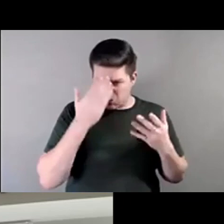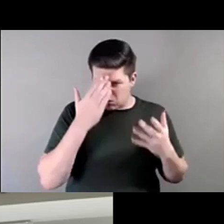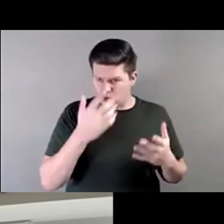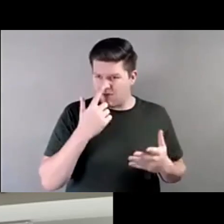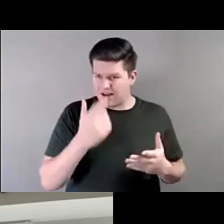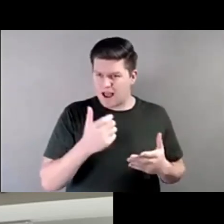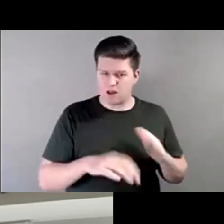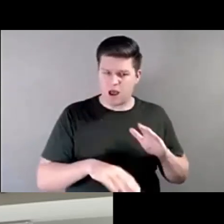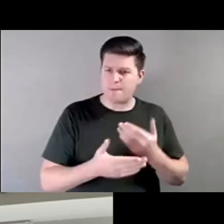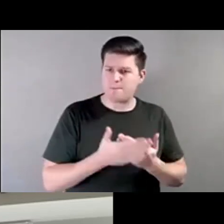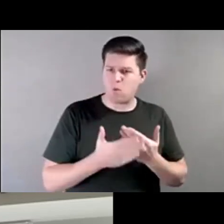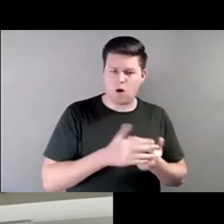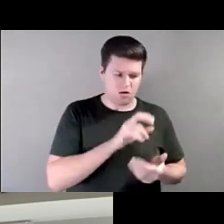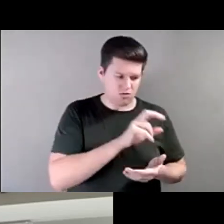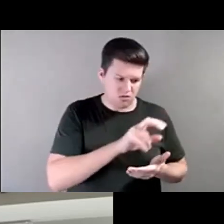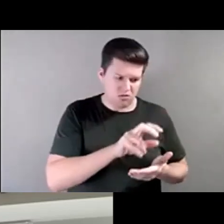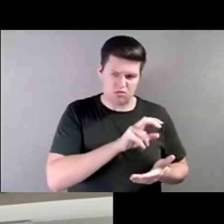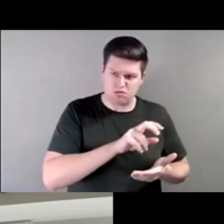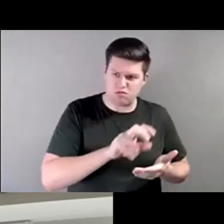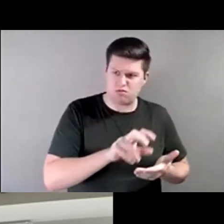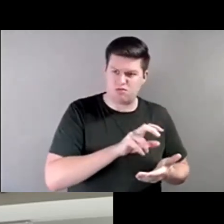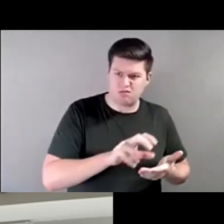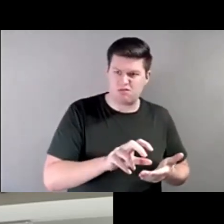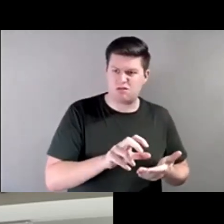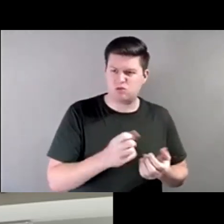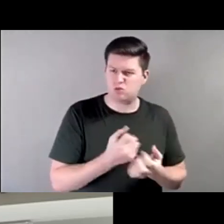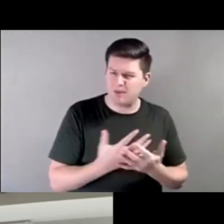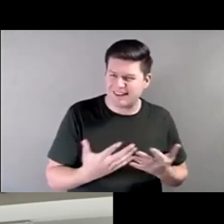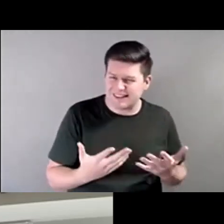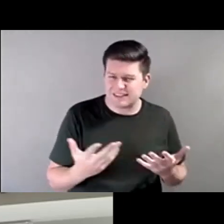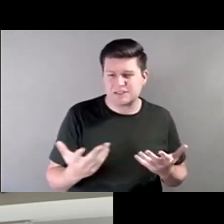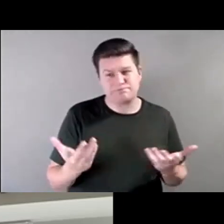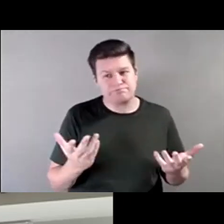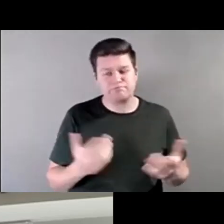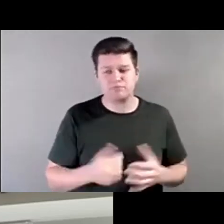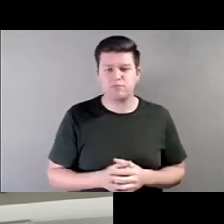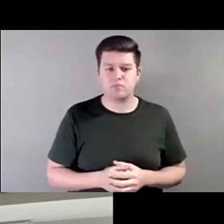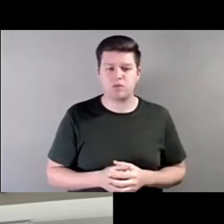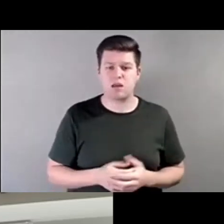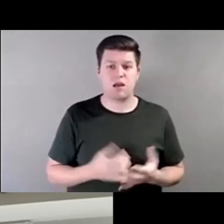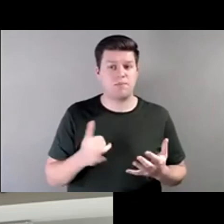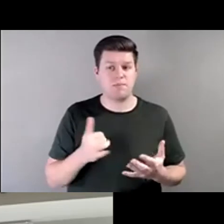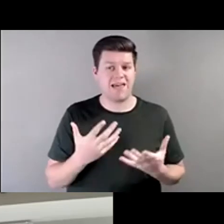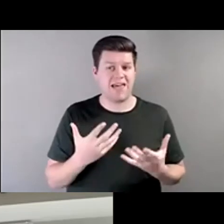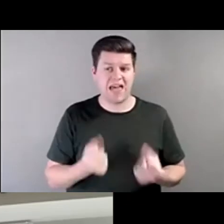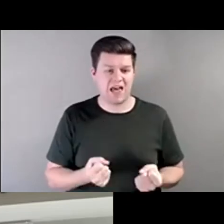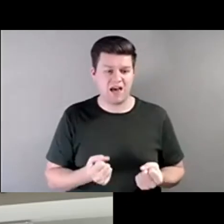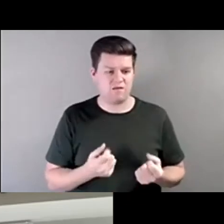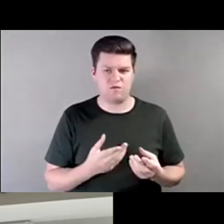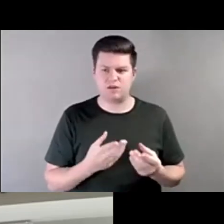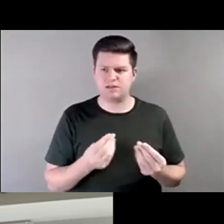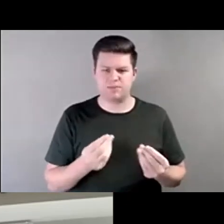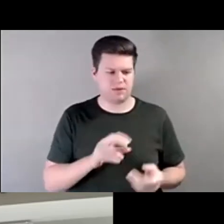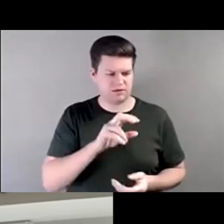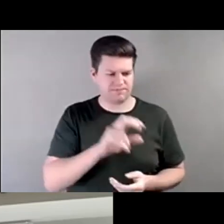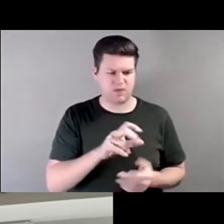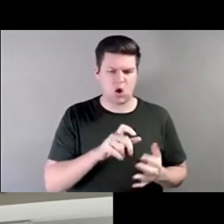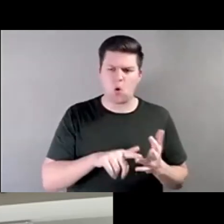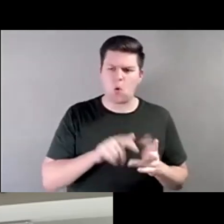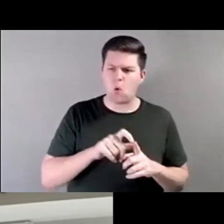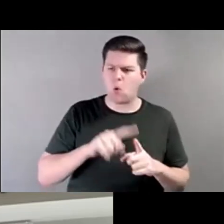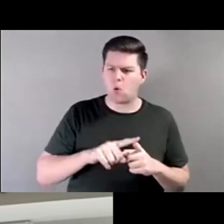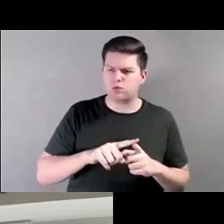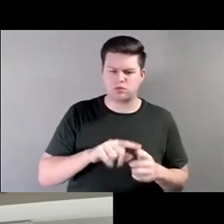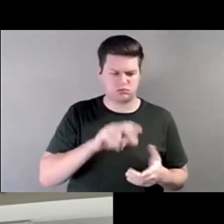symbol. If some sort of a code was being input to the card to say that